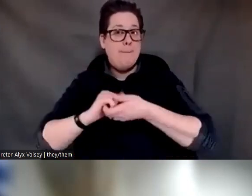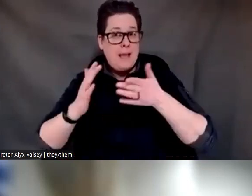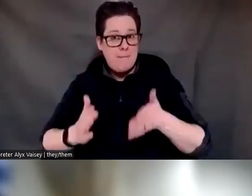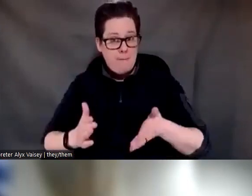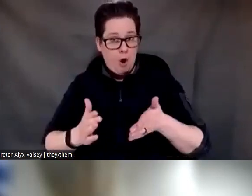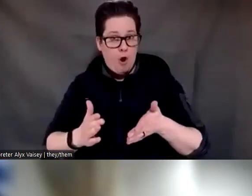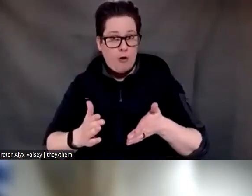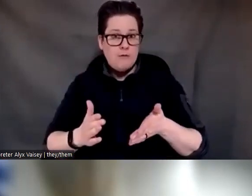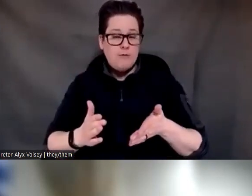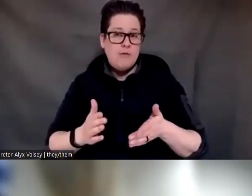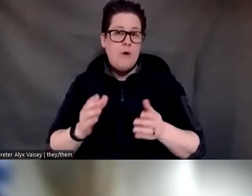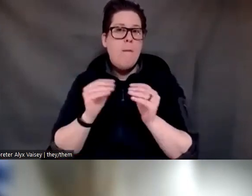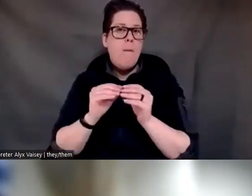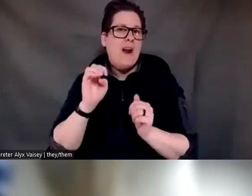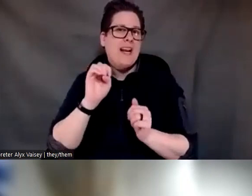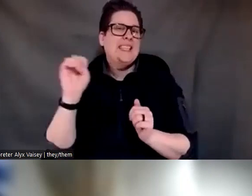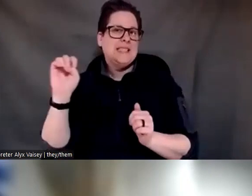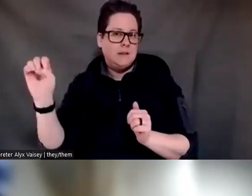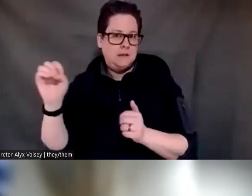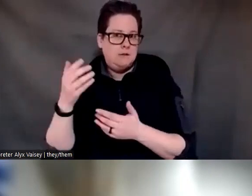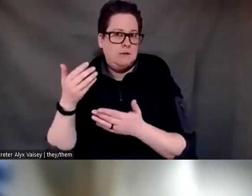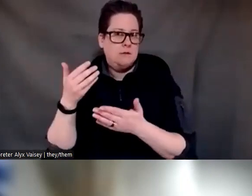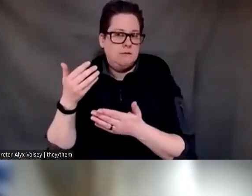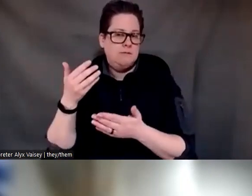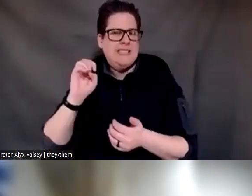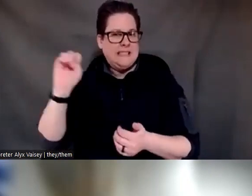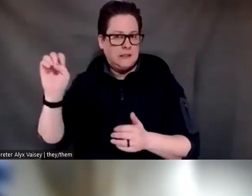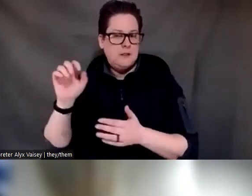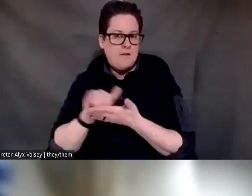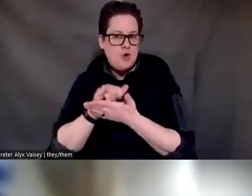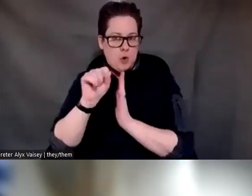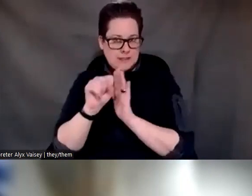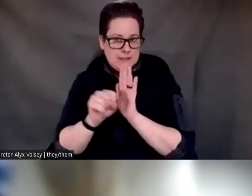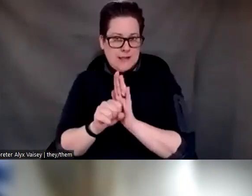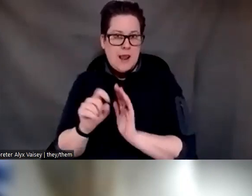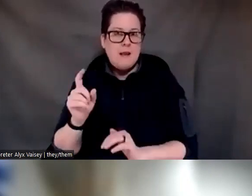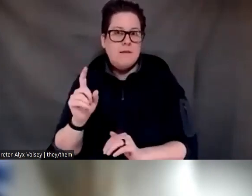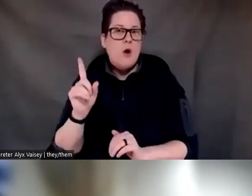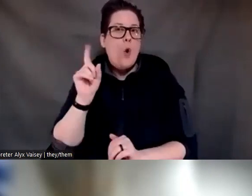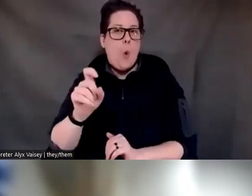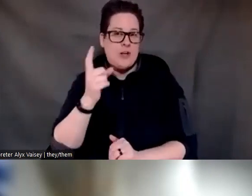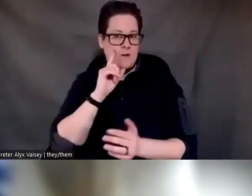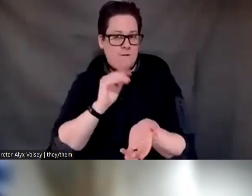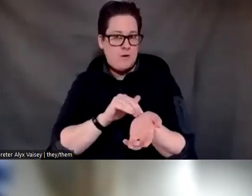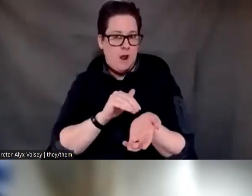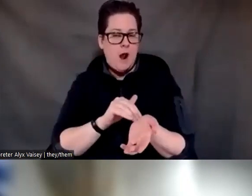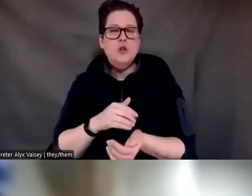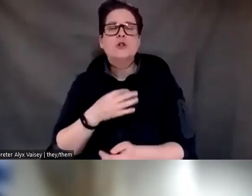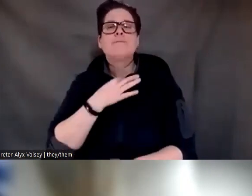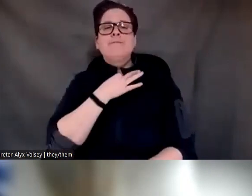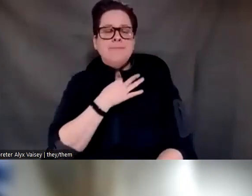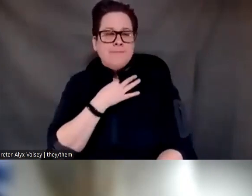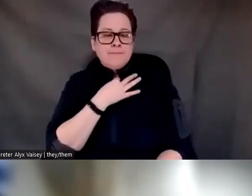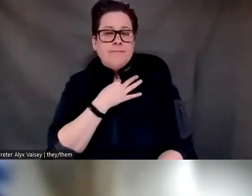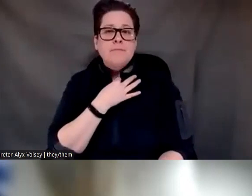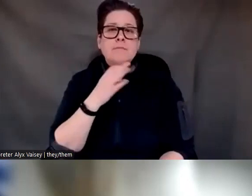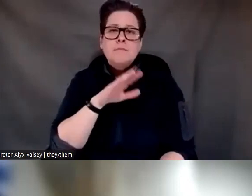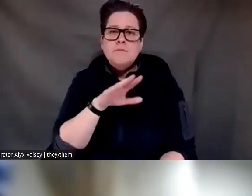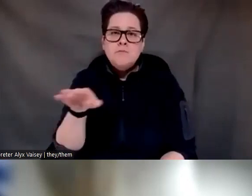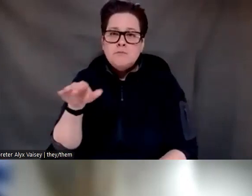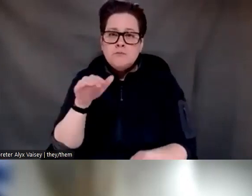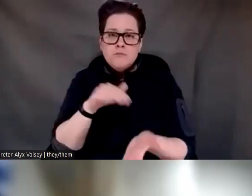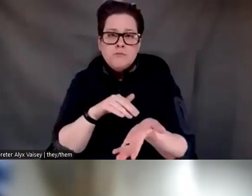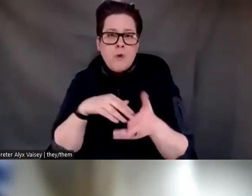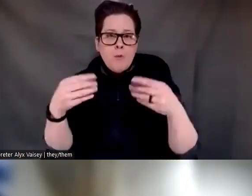out towards the eastern part of our state. And the question is for providers. I'm curious if providers that